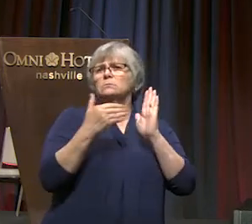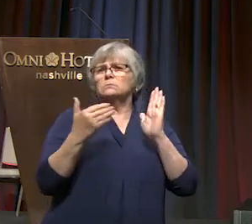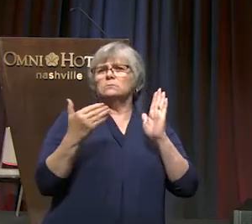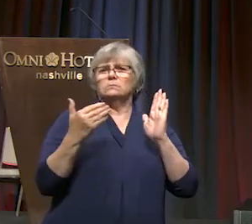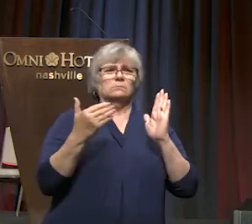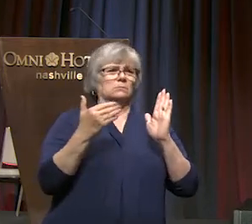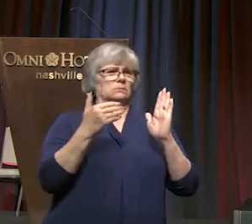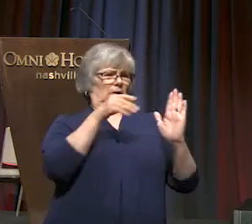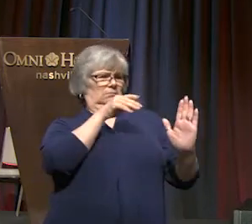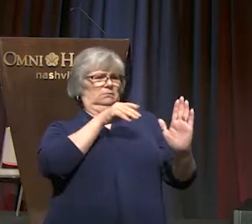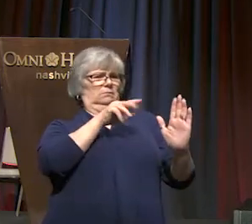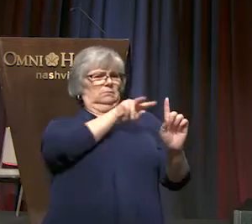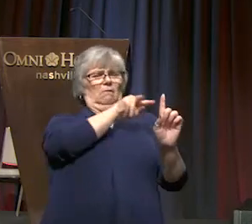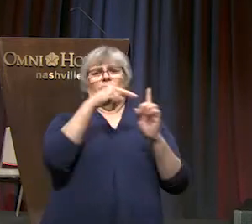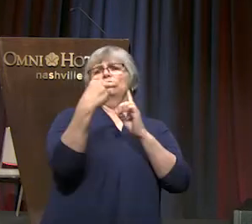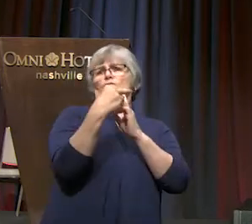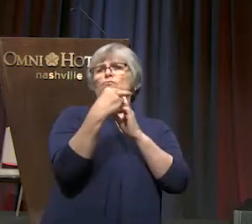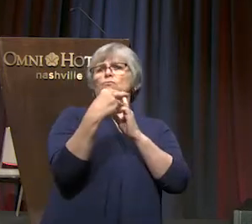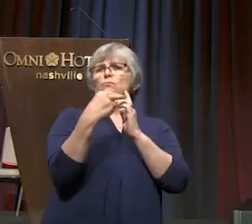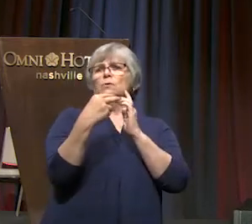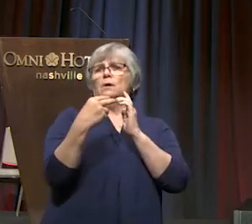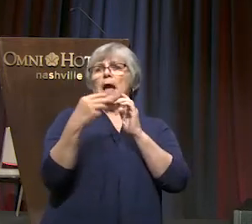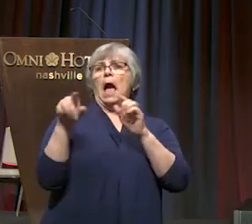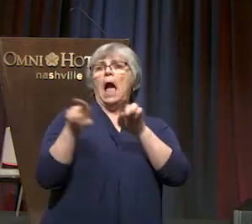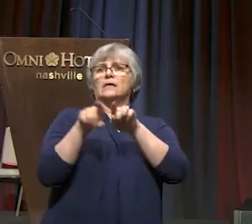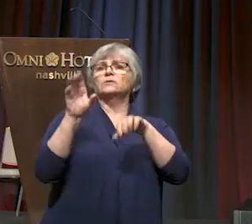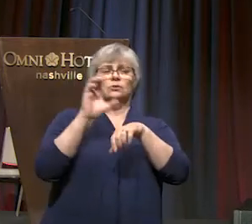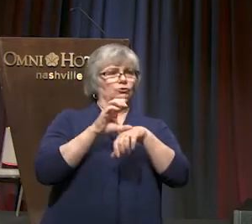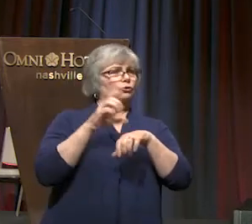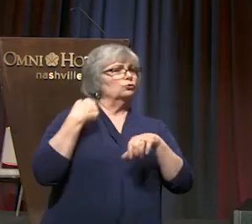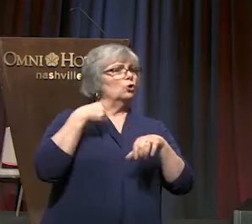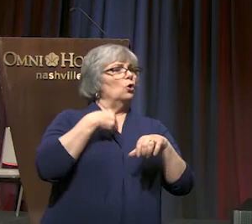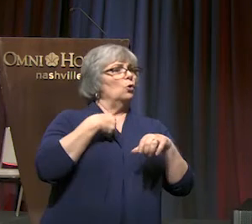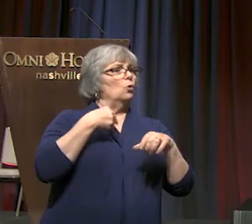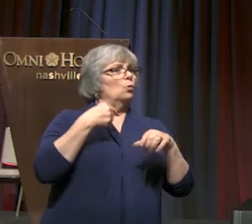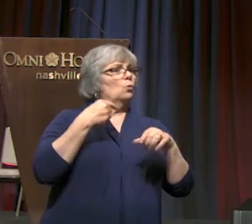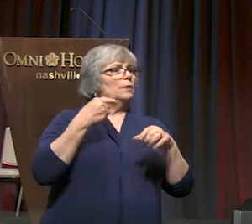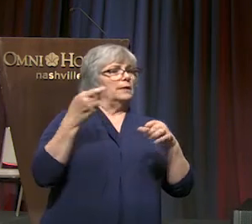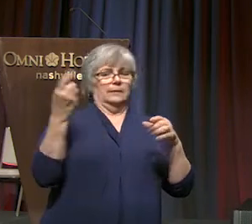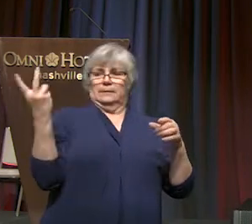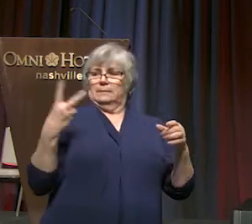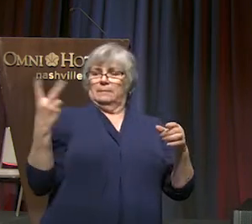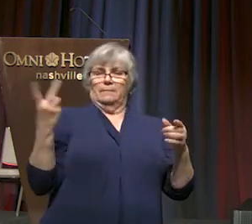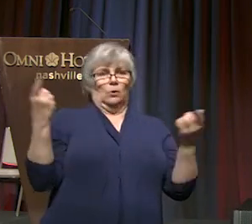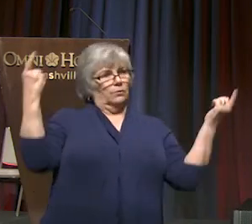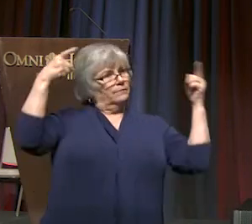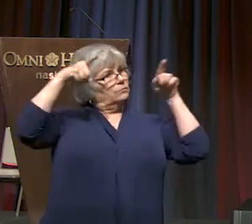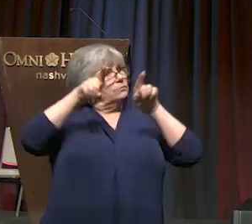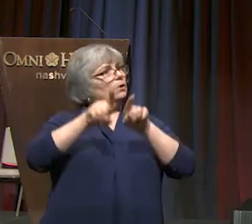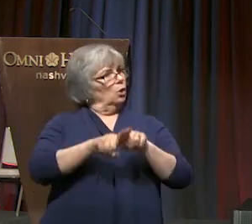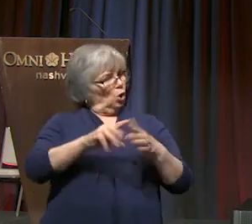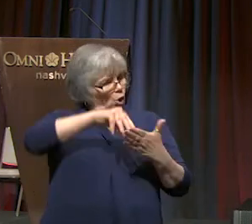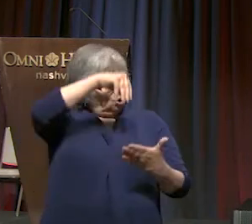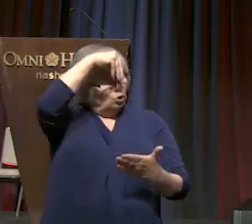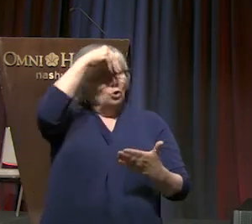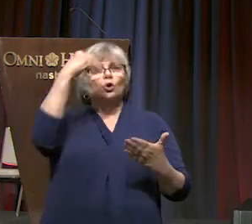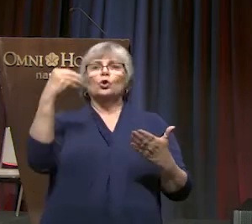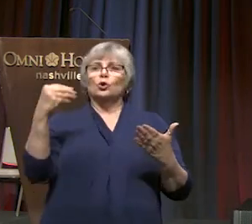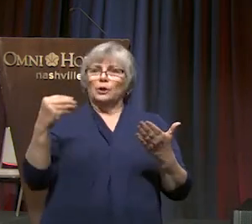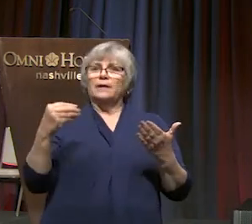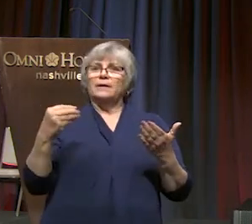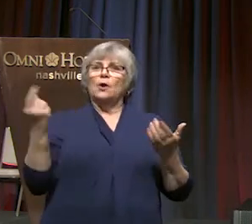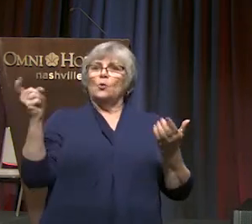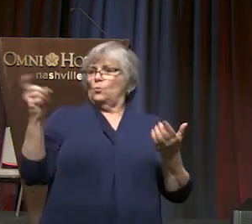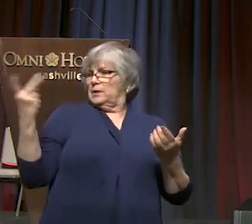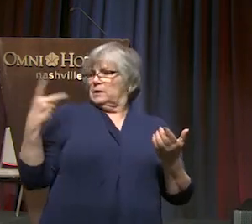church, we need mutual learning. We need